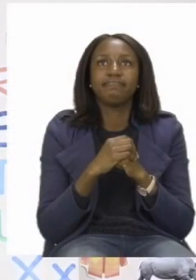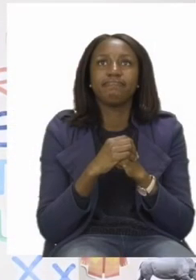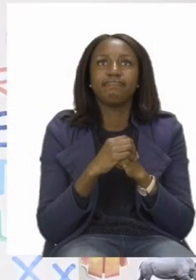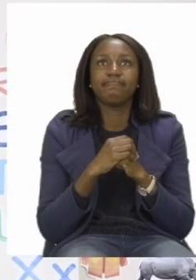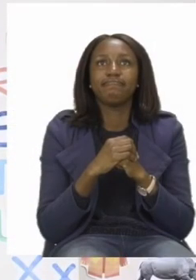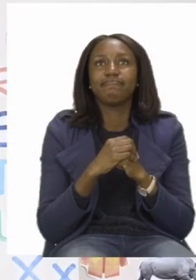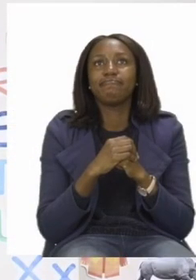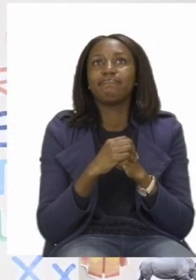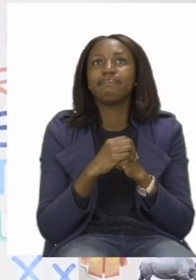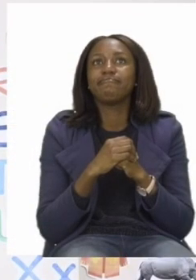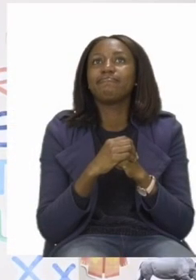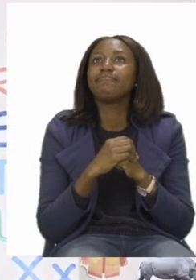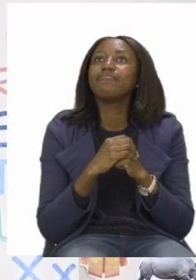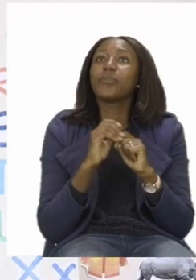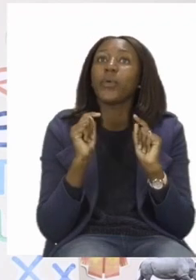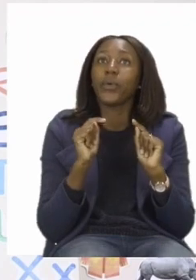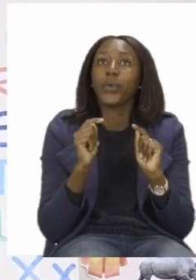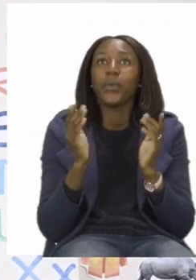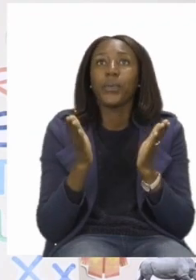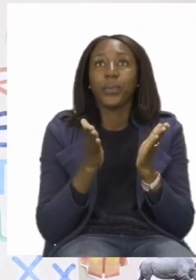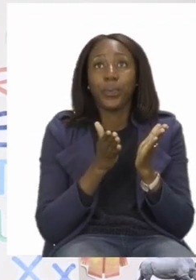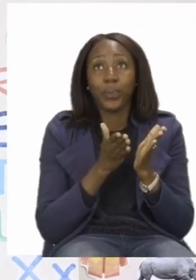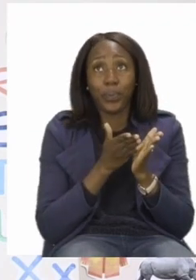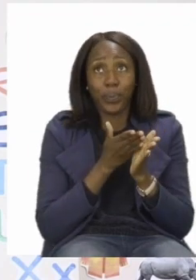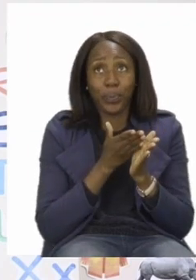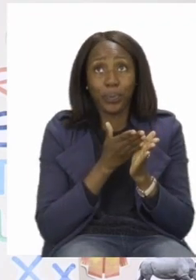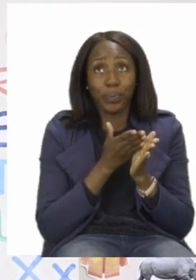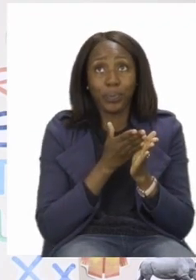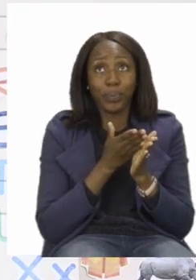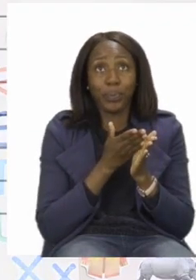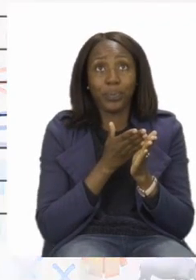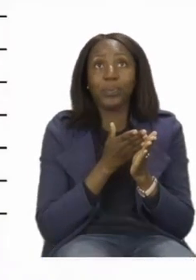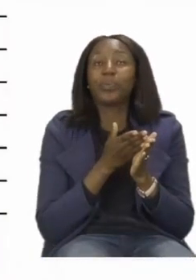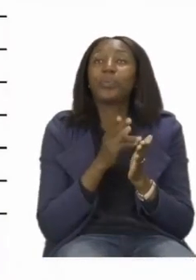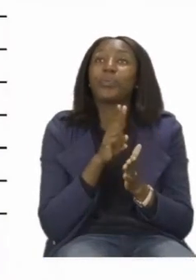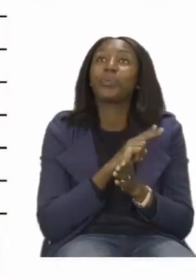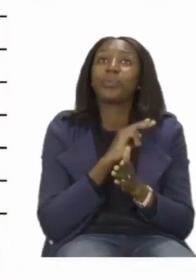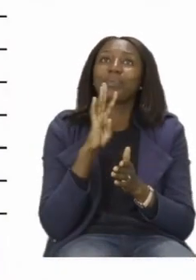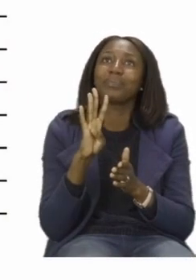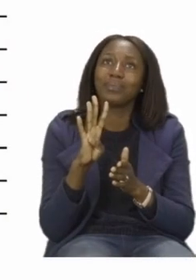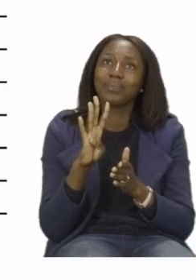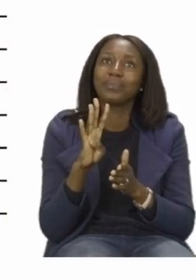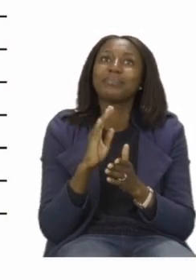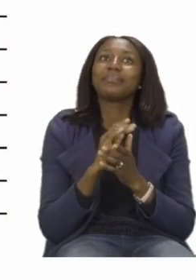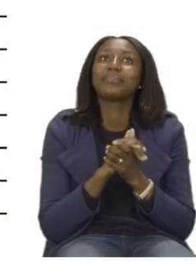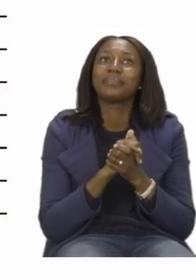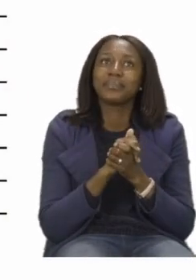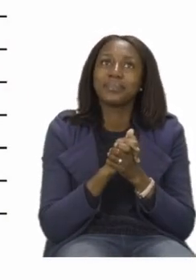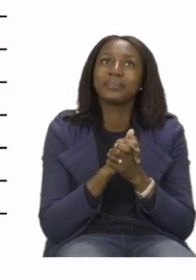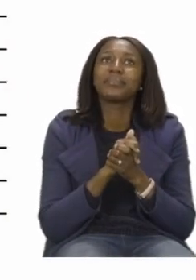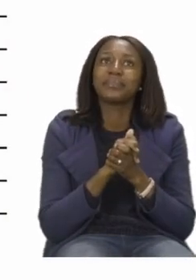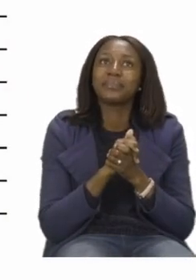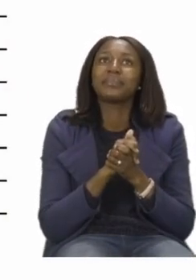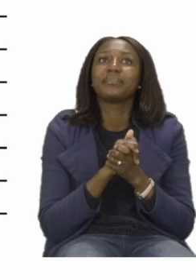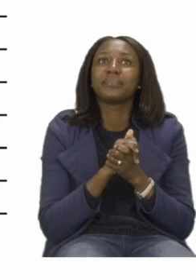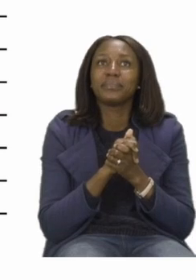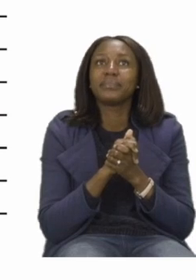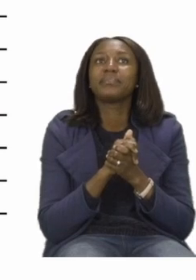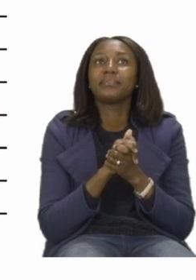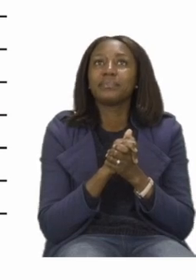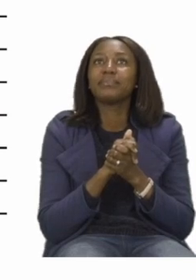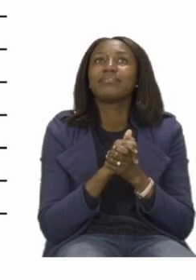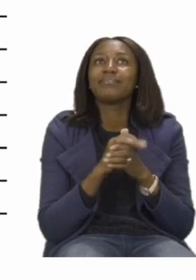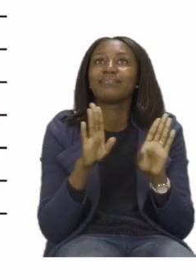Now for our lesson, boys and girls, let us all turn to page 24. On page 24, we are going to be doing